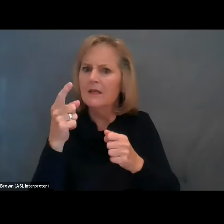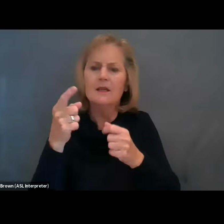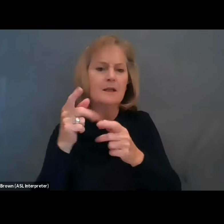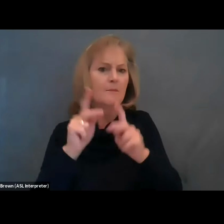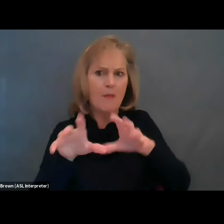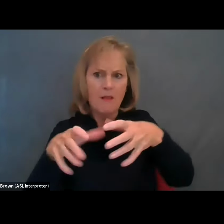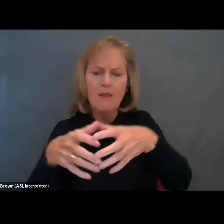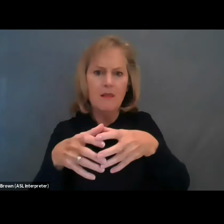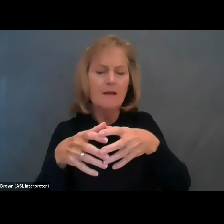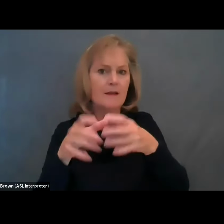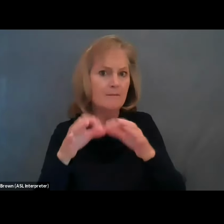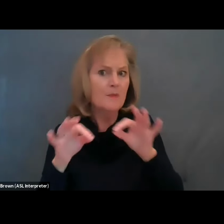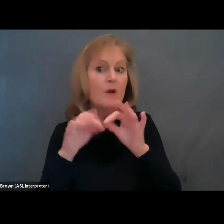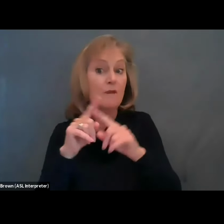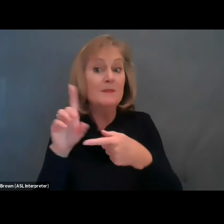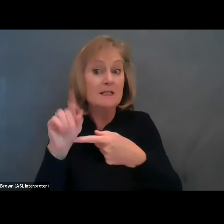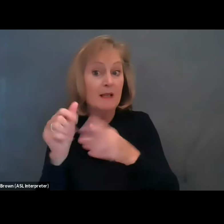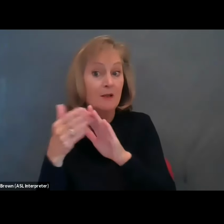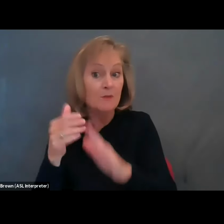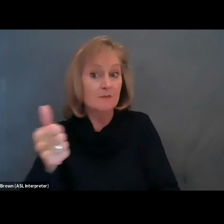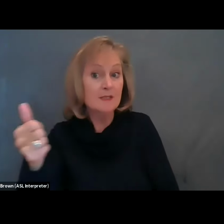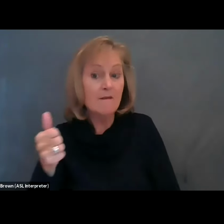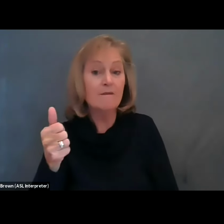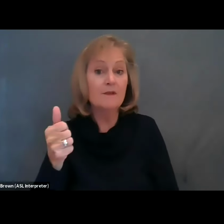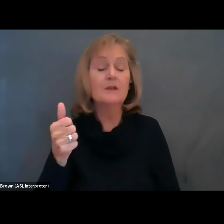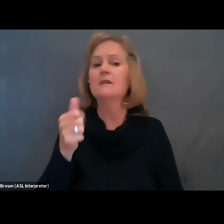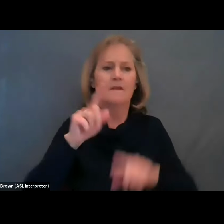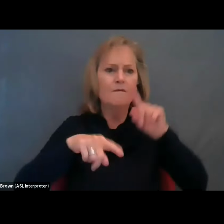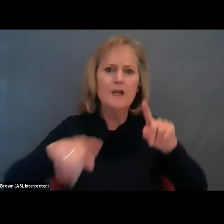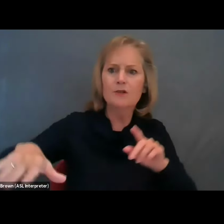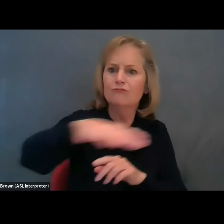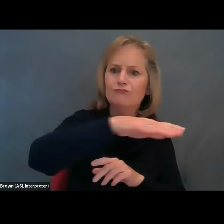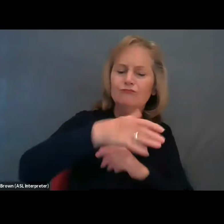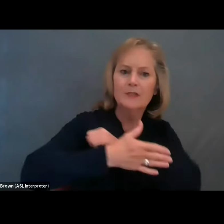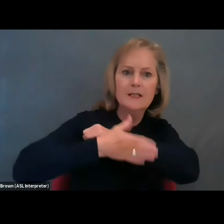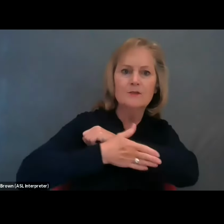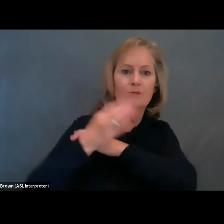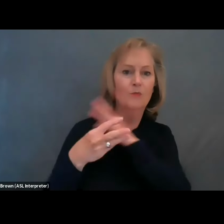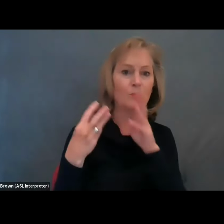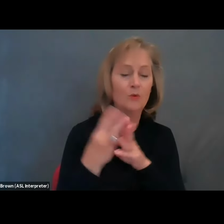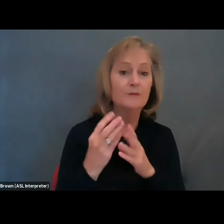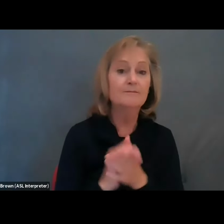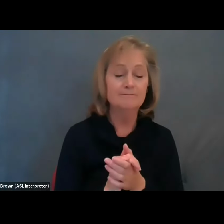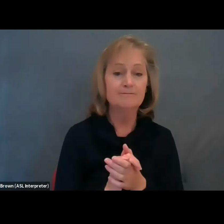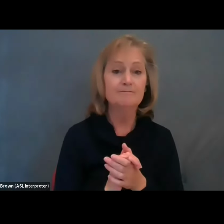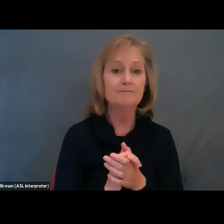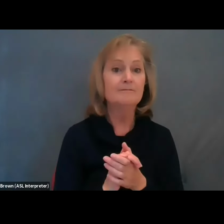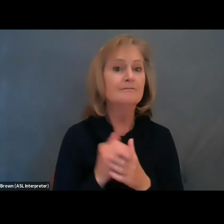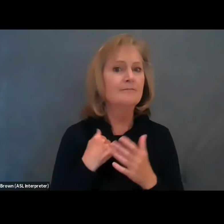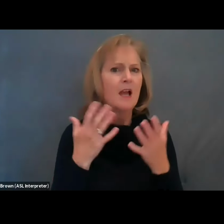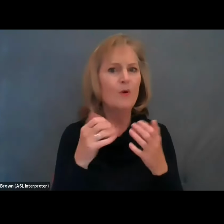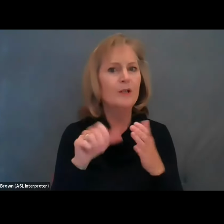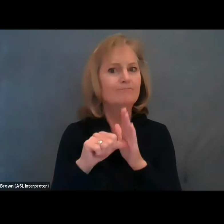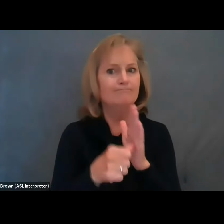including from the disability community, from various regions and countries of the world. I want to